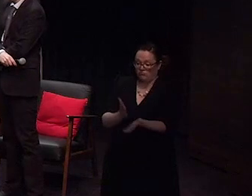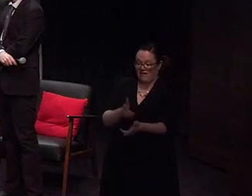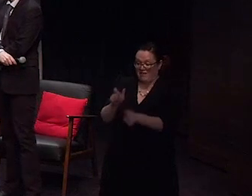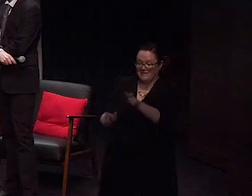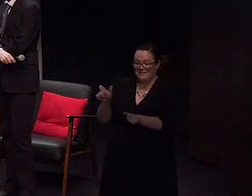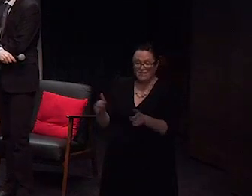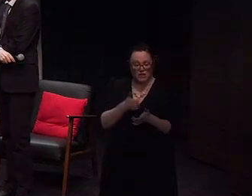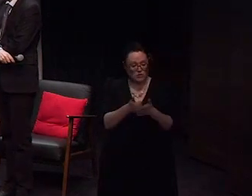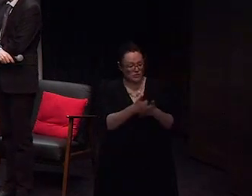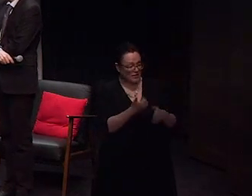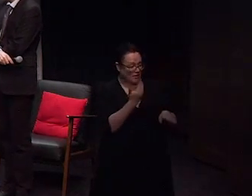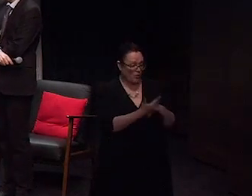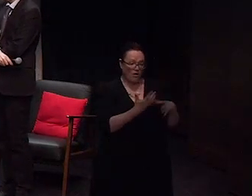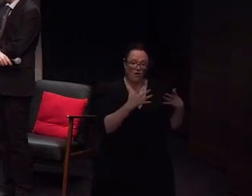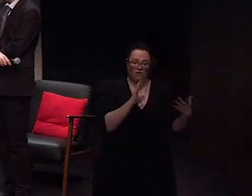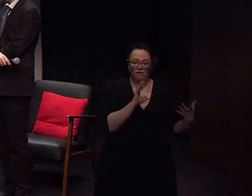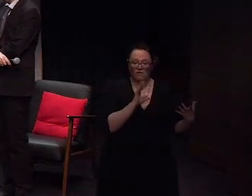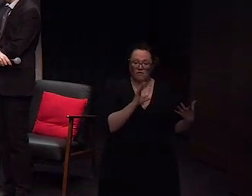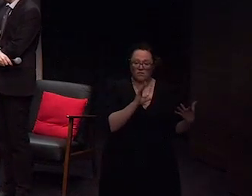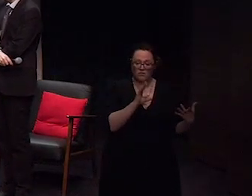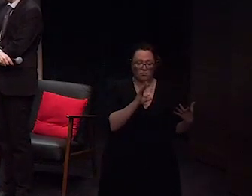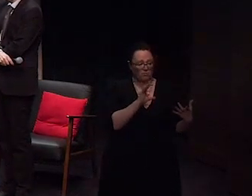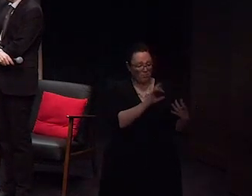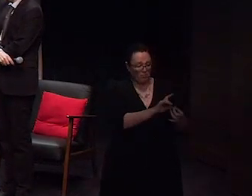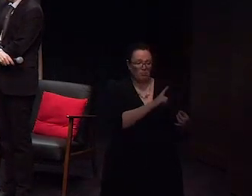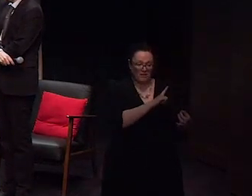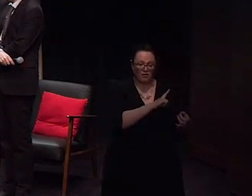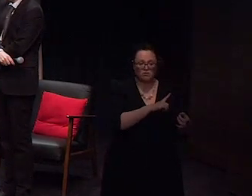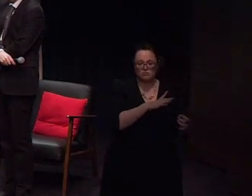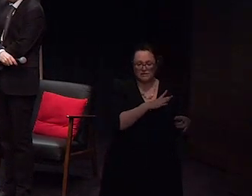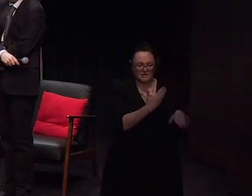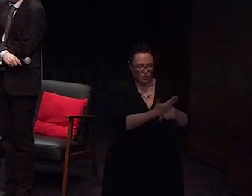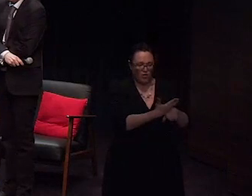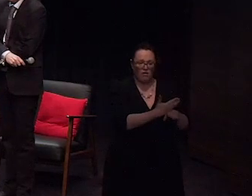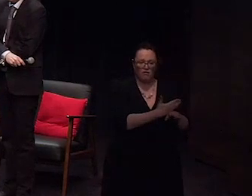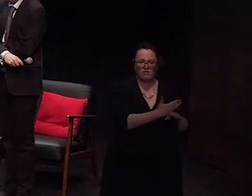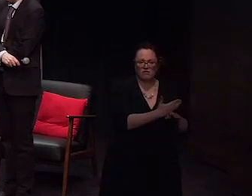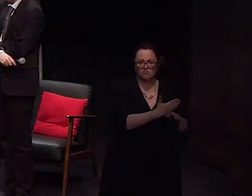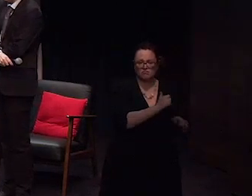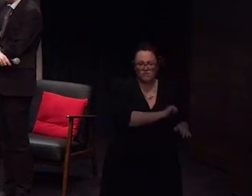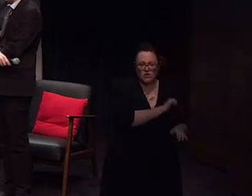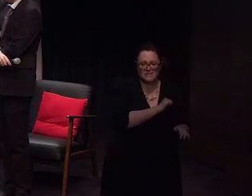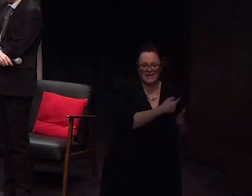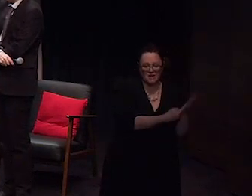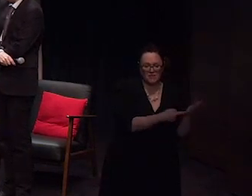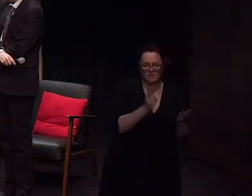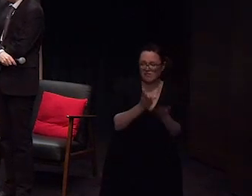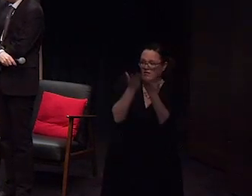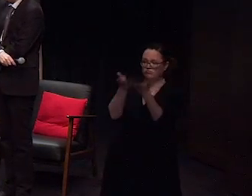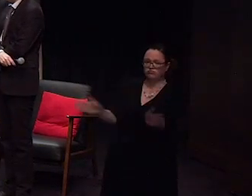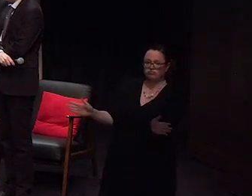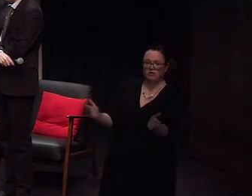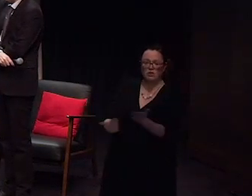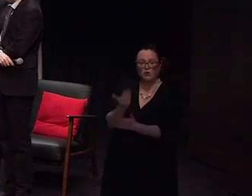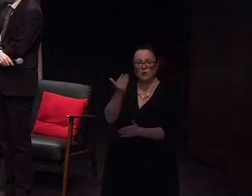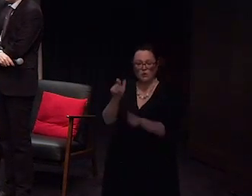of the time you have people engaged because they have people working in the center or this kind of things. This was really new. The really